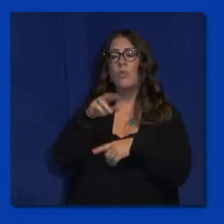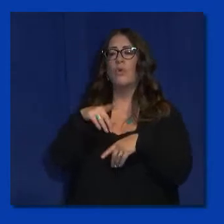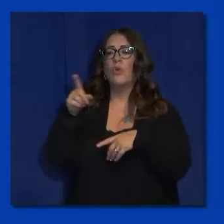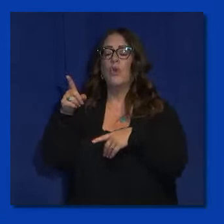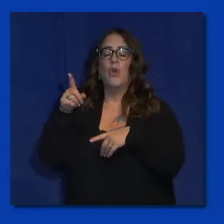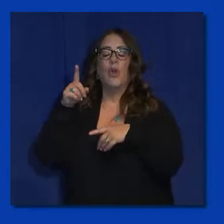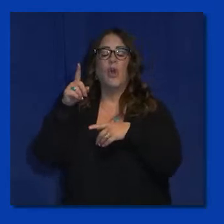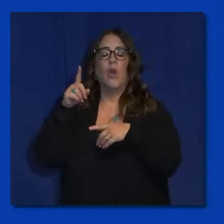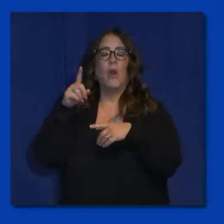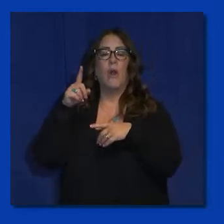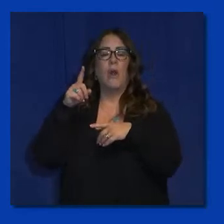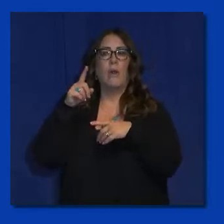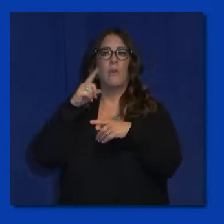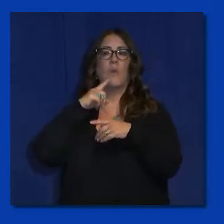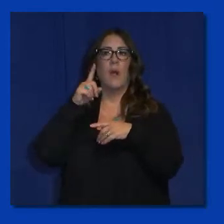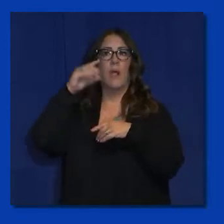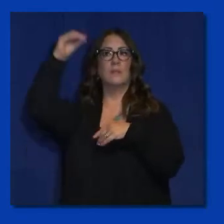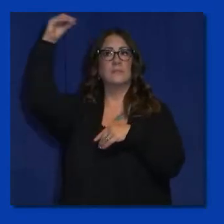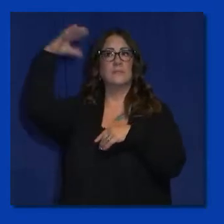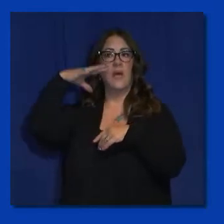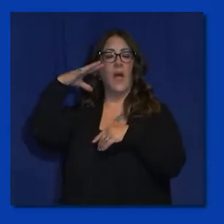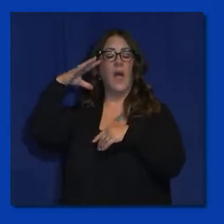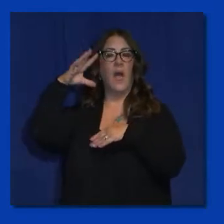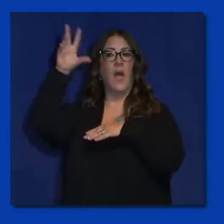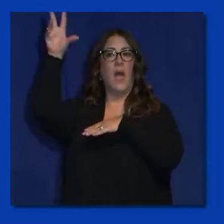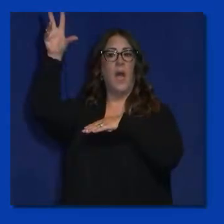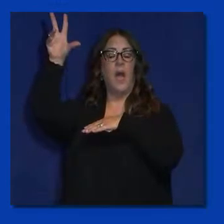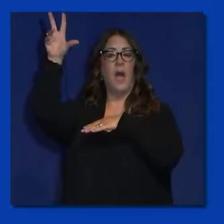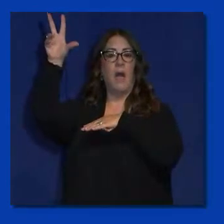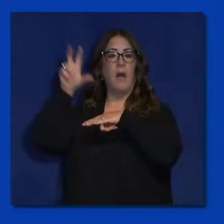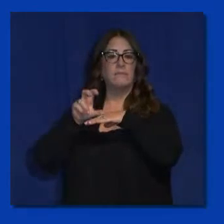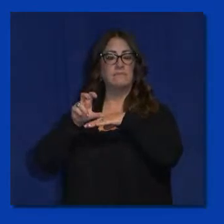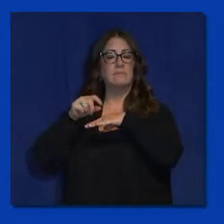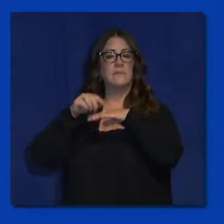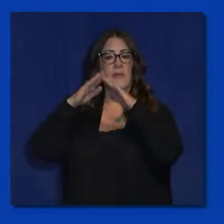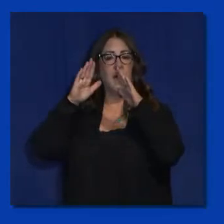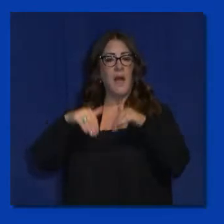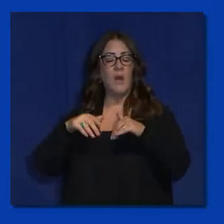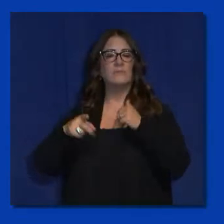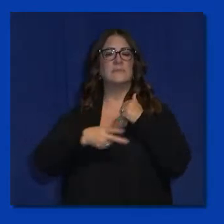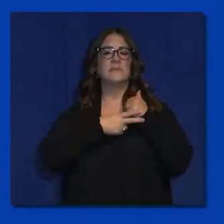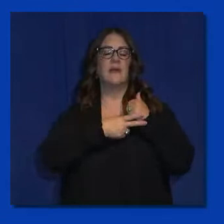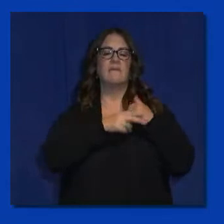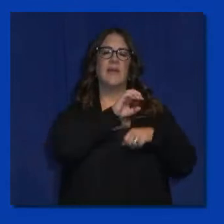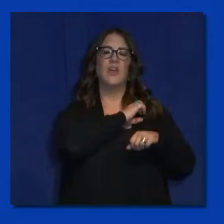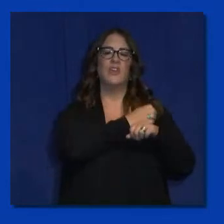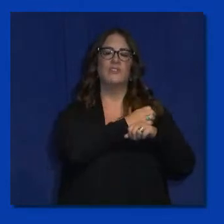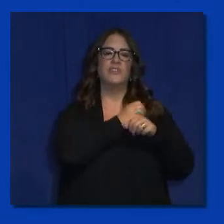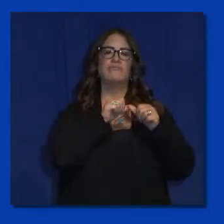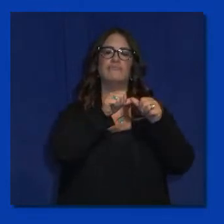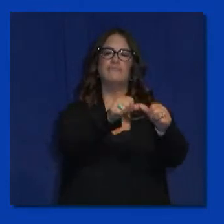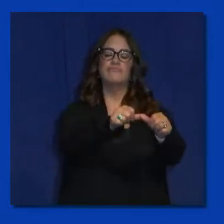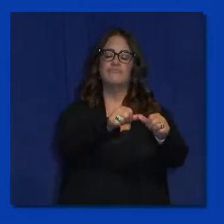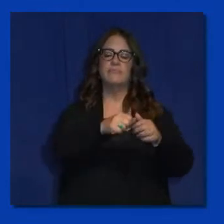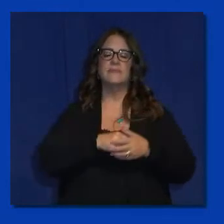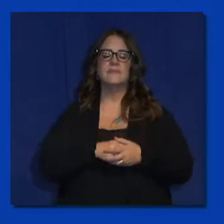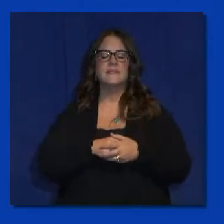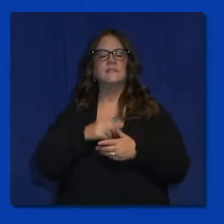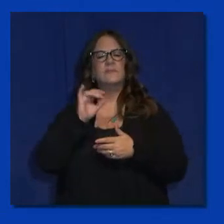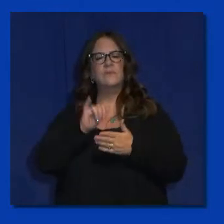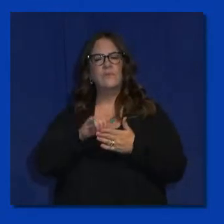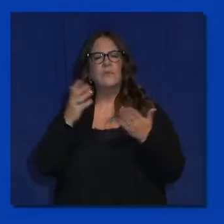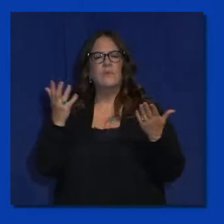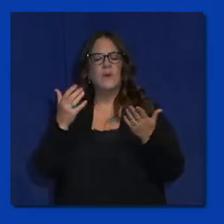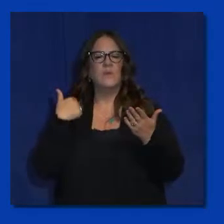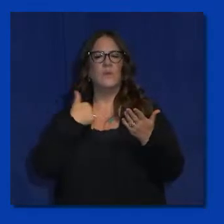So that's the idea, including this new electricity, final slide, transmission strategy in the Salton